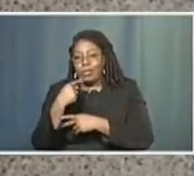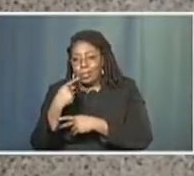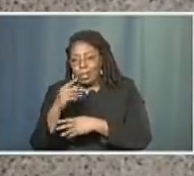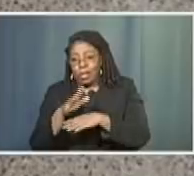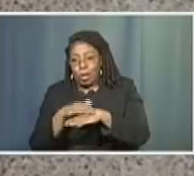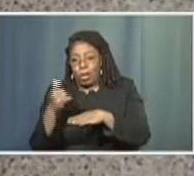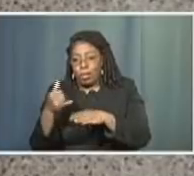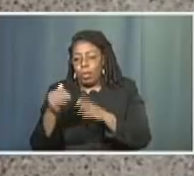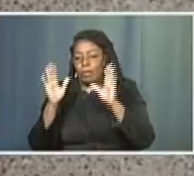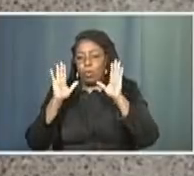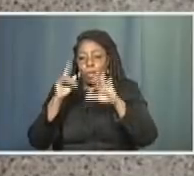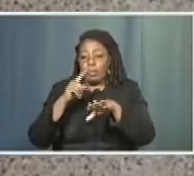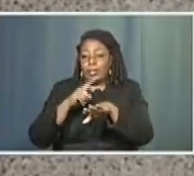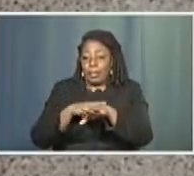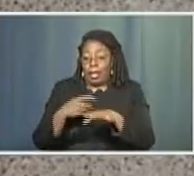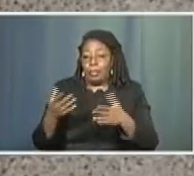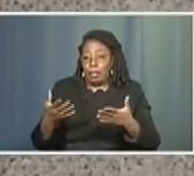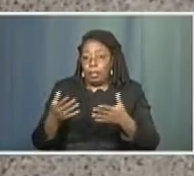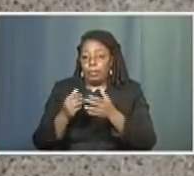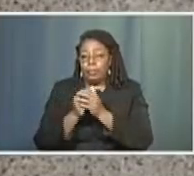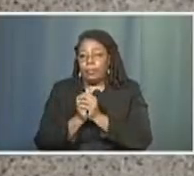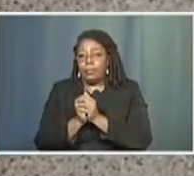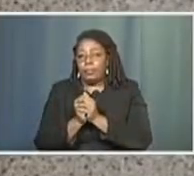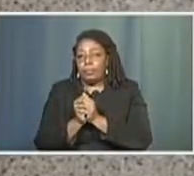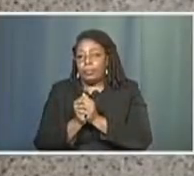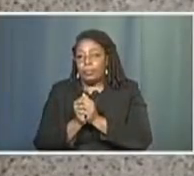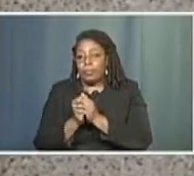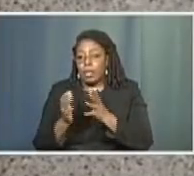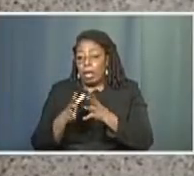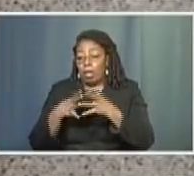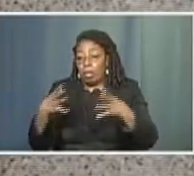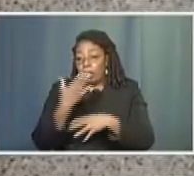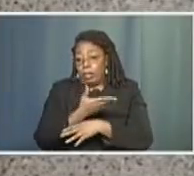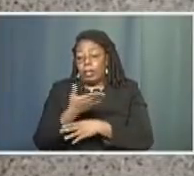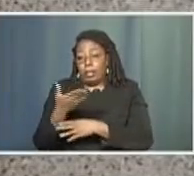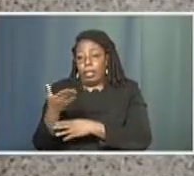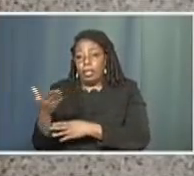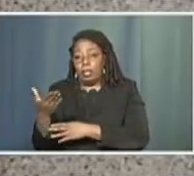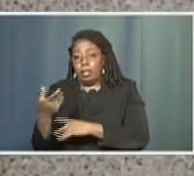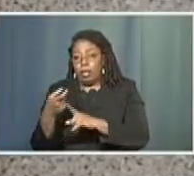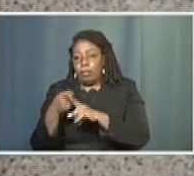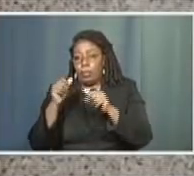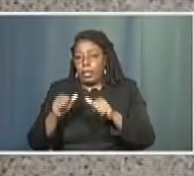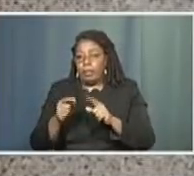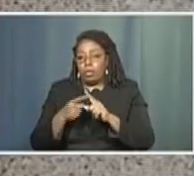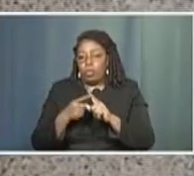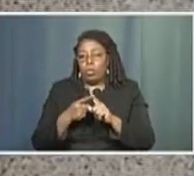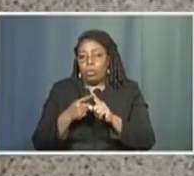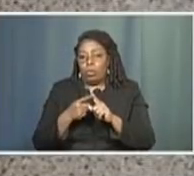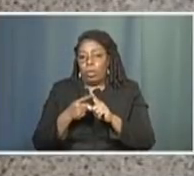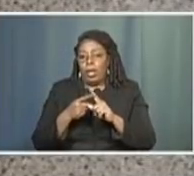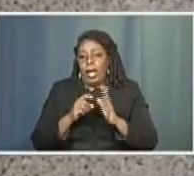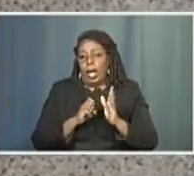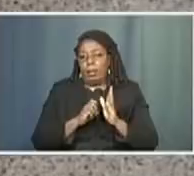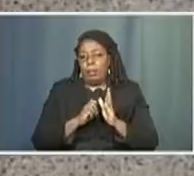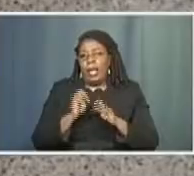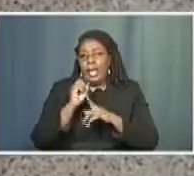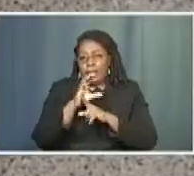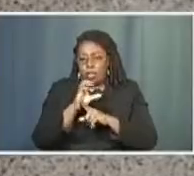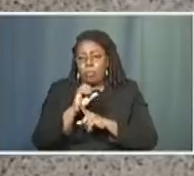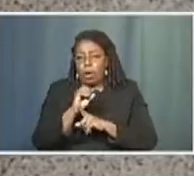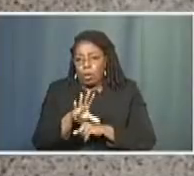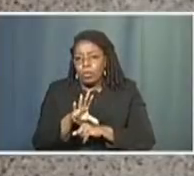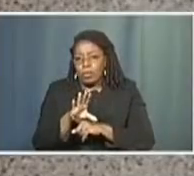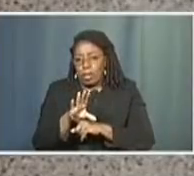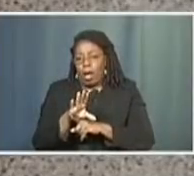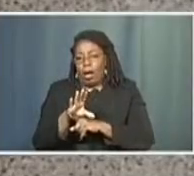we'll have a great time down here. There's a lot of things that come from being able to expose our student athletes to a